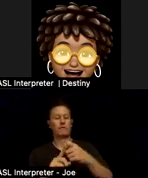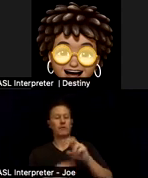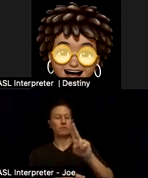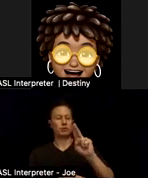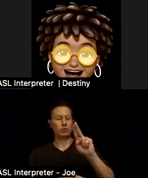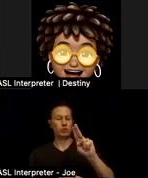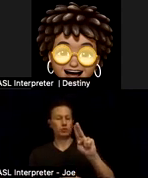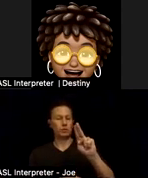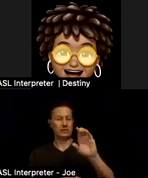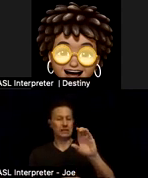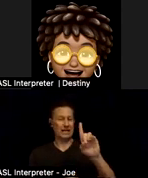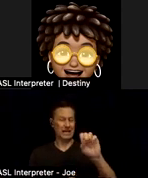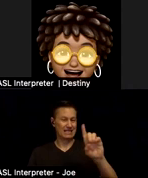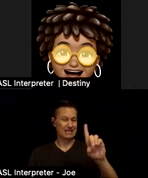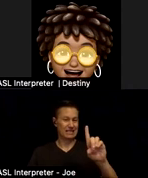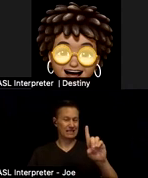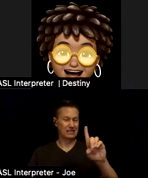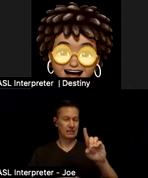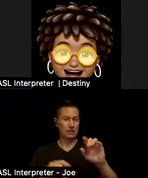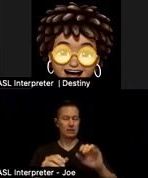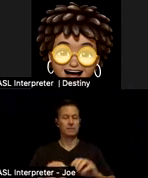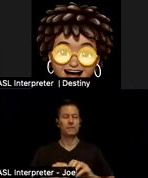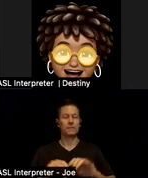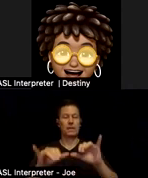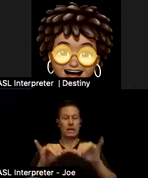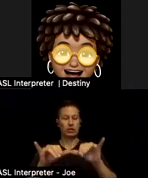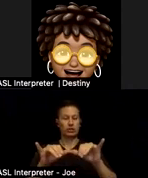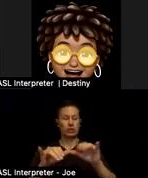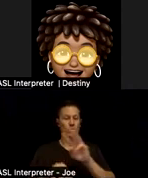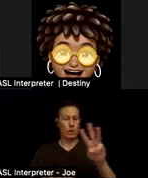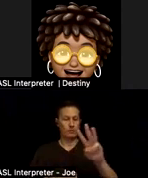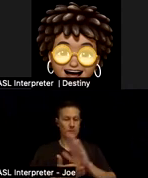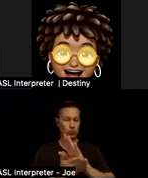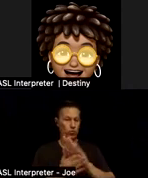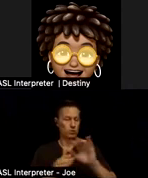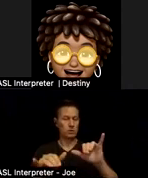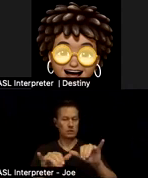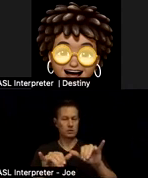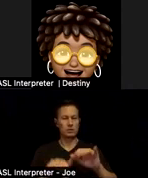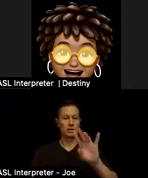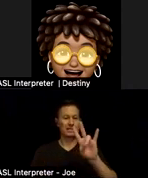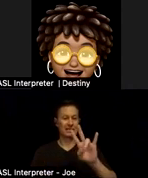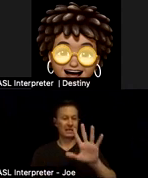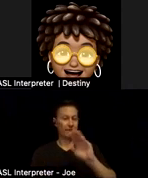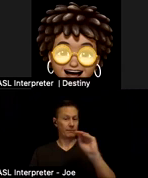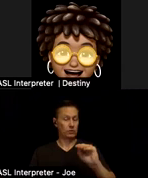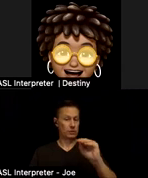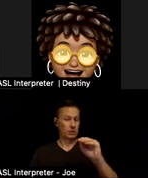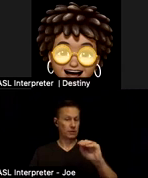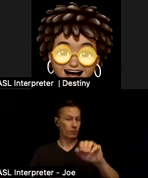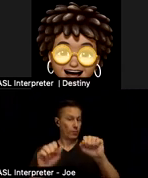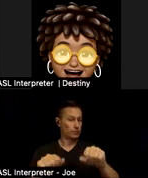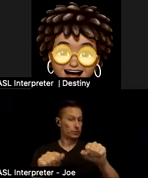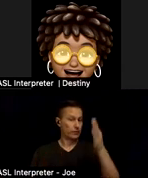website. It says there are 75% of the future, percent of the potential future earthquake-related